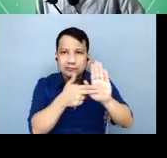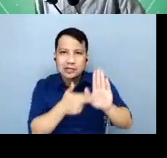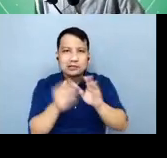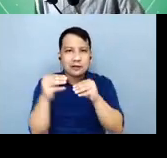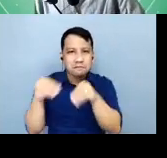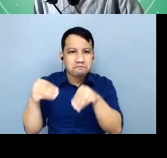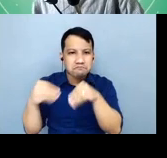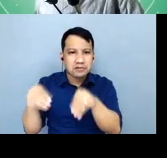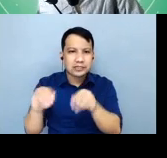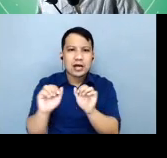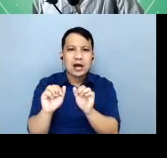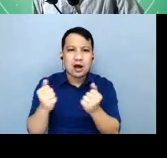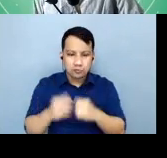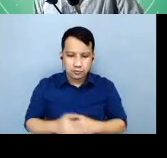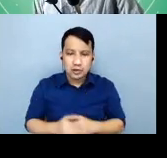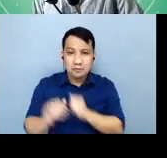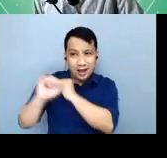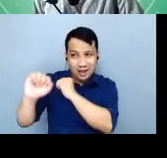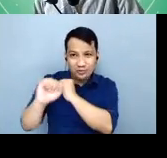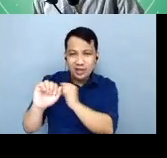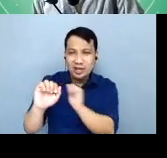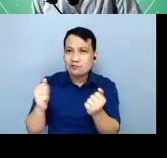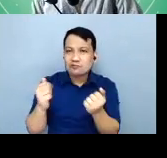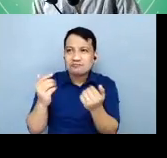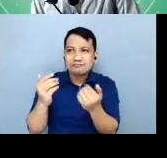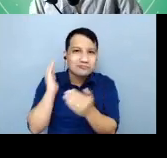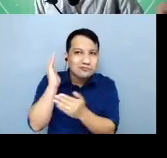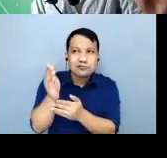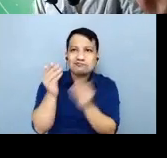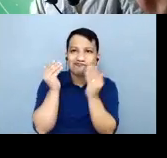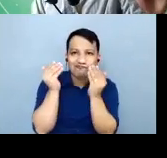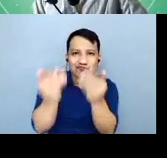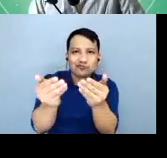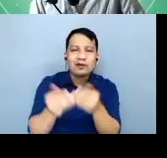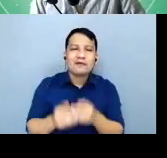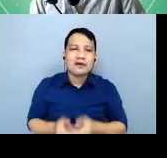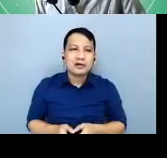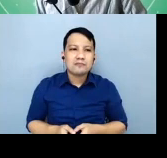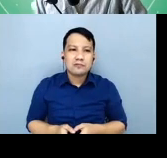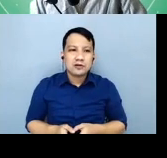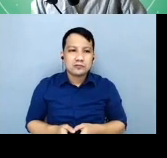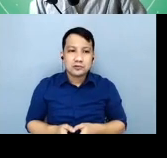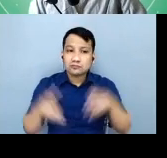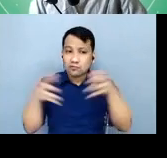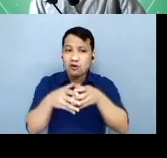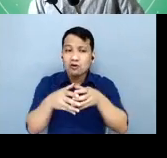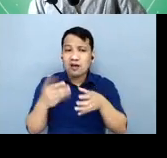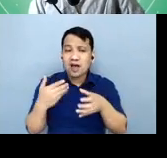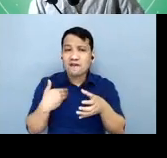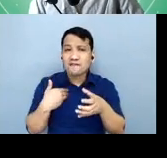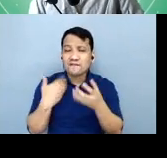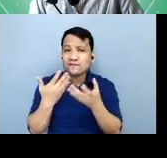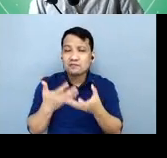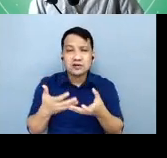that goes into being sustainable. And all of these incur cost. But the important